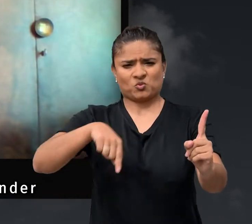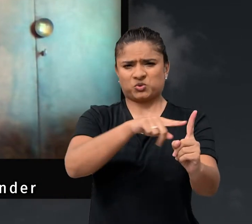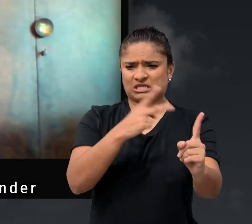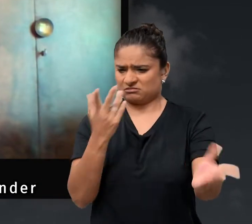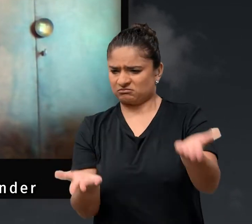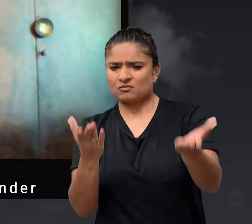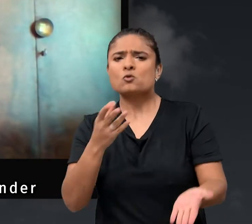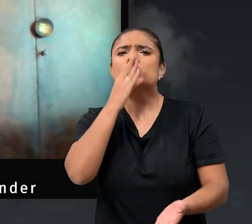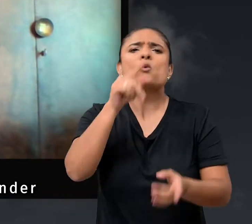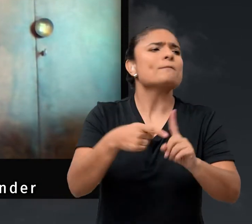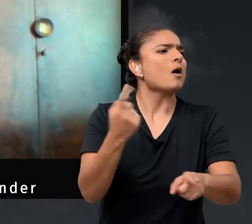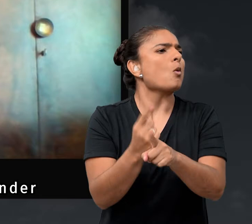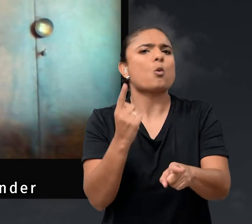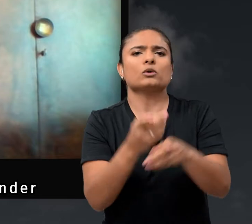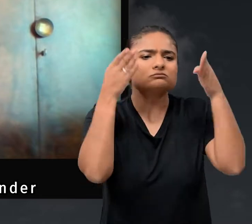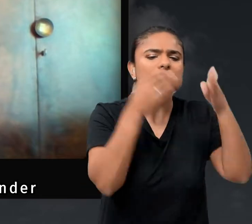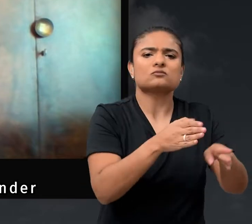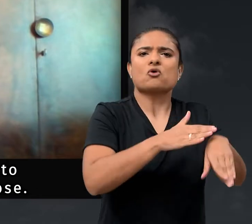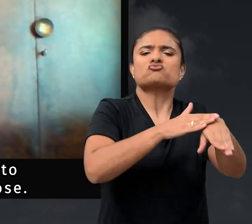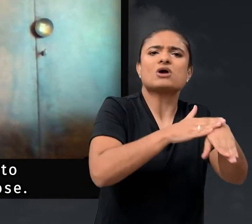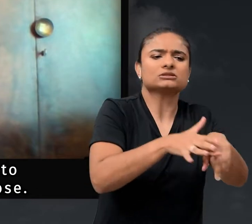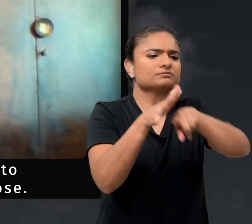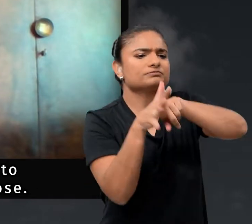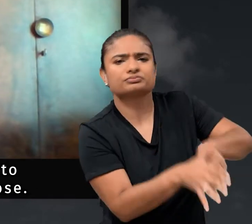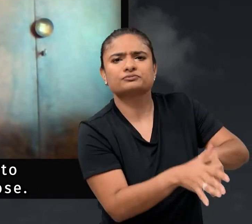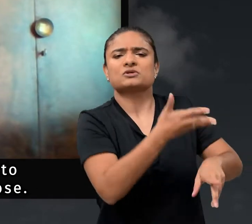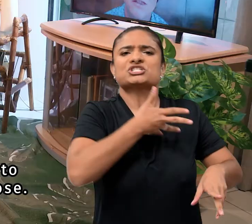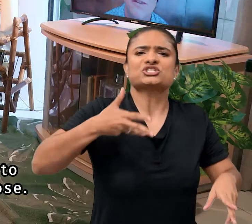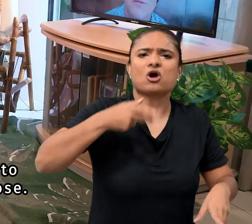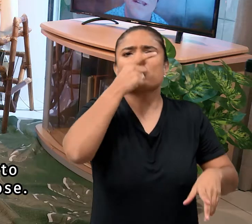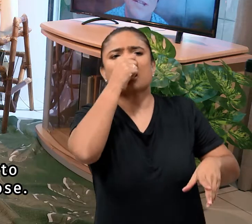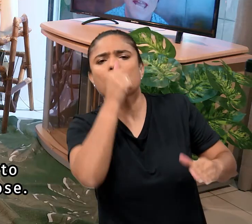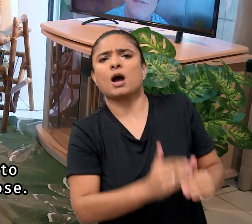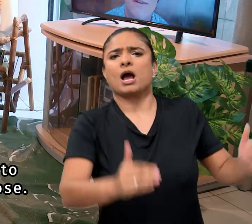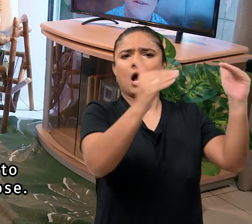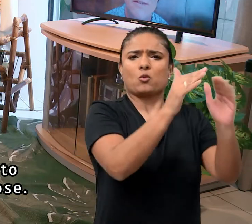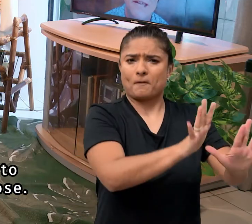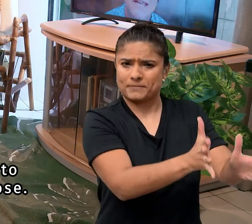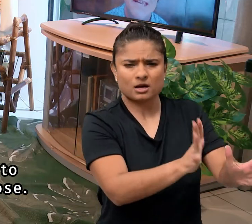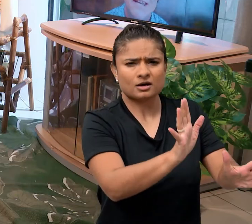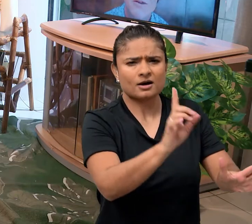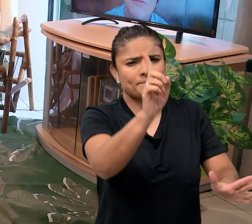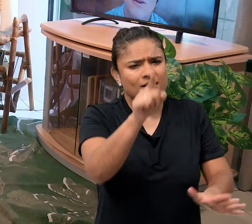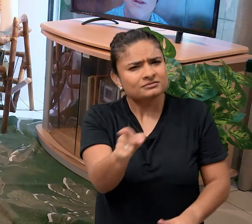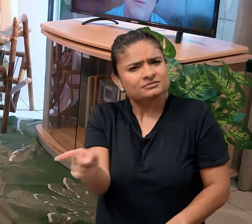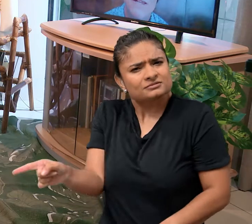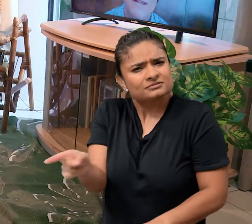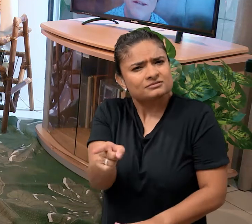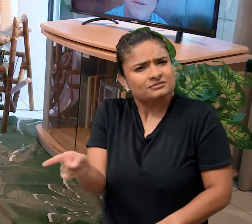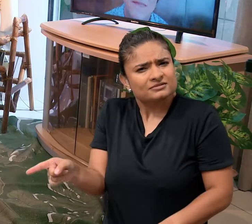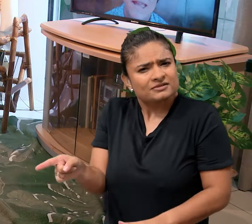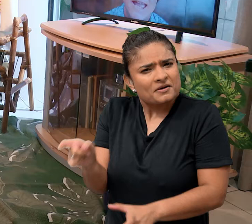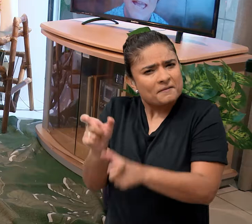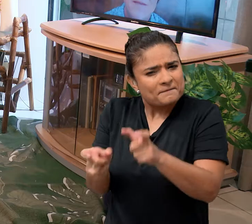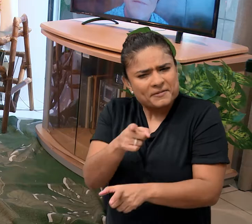so much about inequality in relation to race and gender, and that's important, and we need to continue that conversation. Everyone knows, we've got a long way to